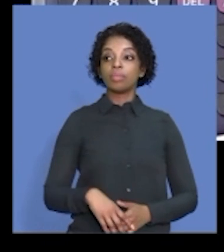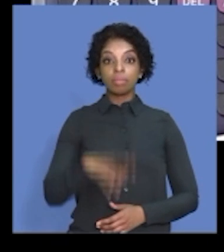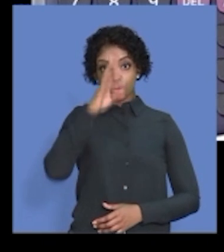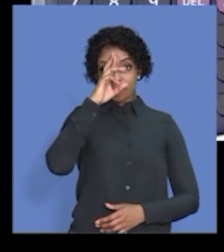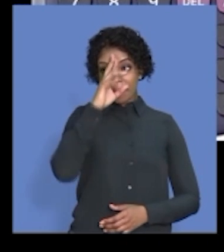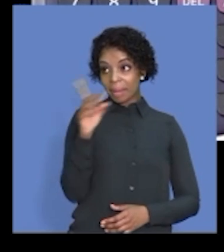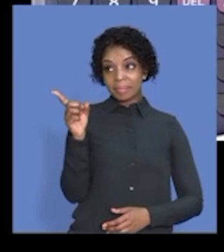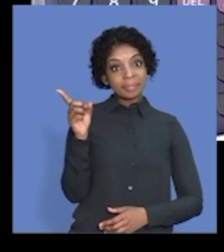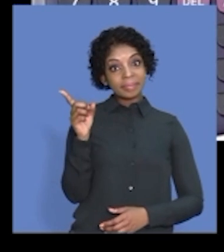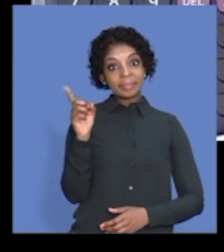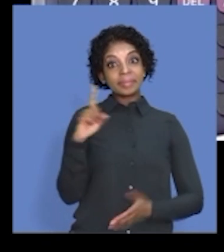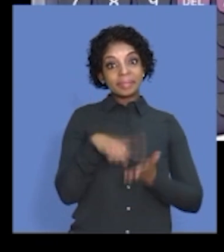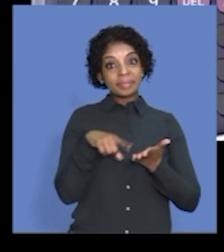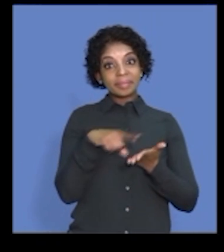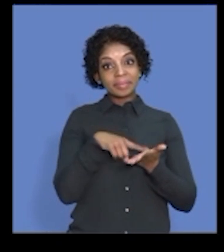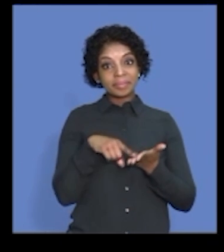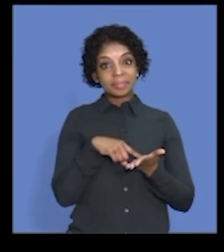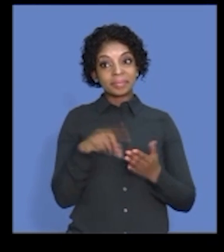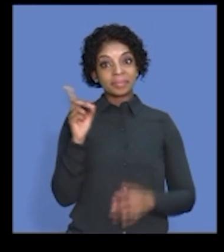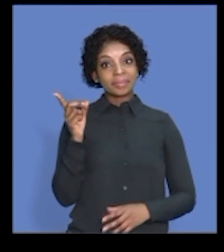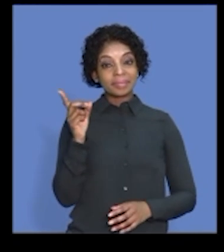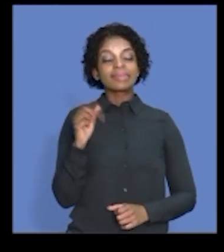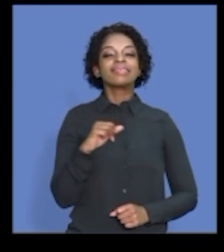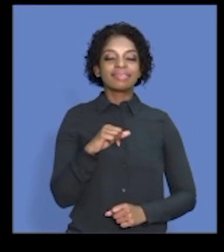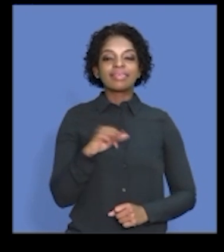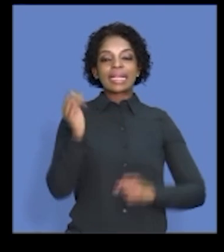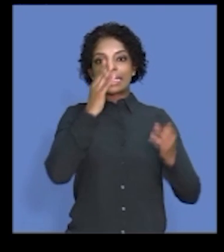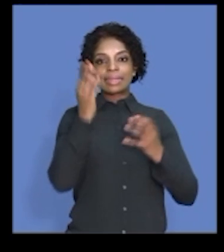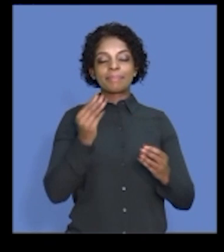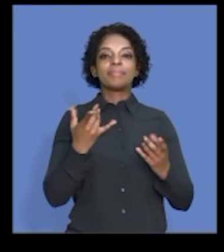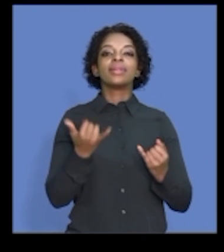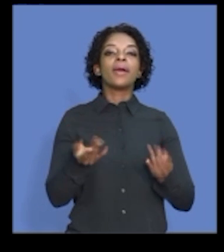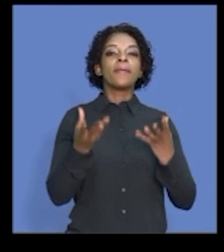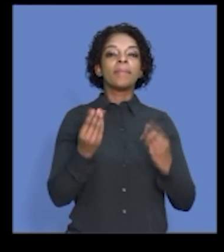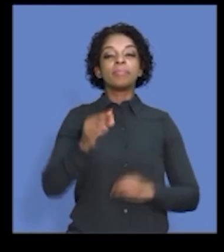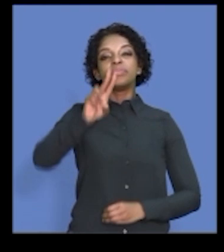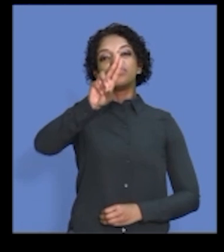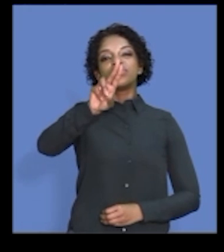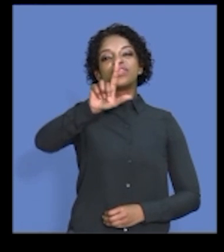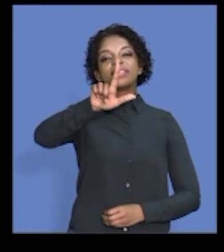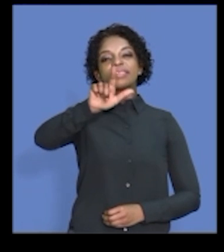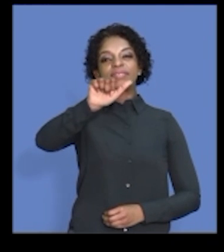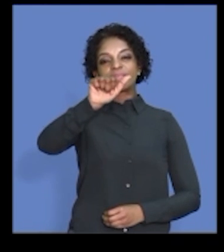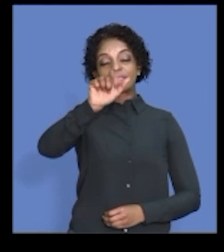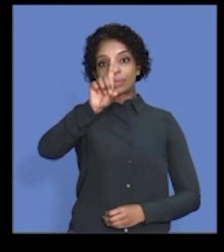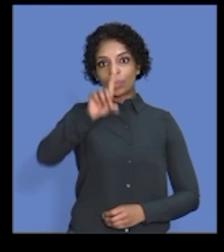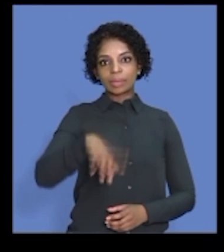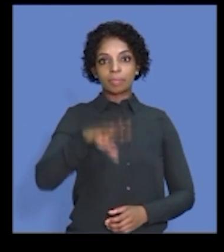you can see it. Gives you a figure of 271. Let's just pick up our pen again.